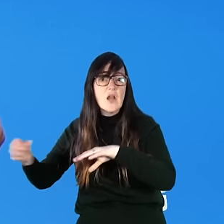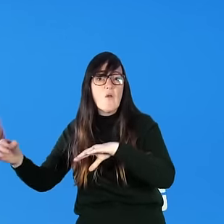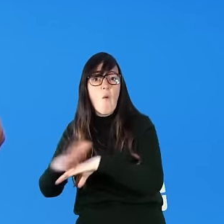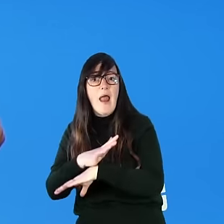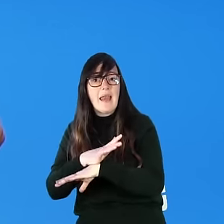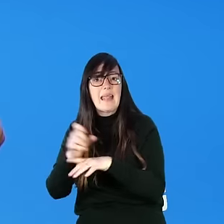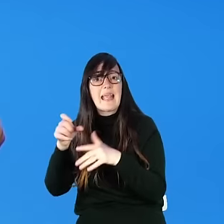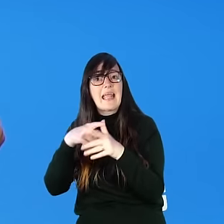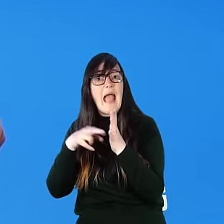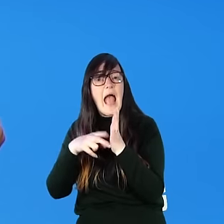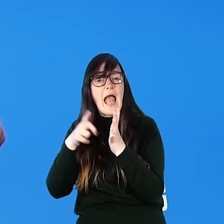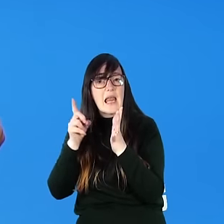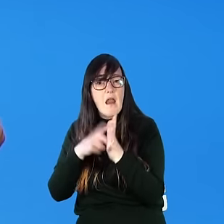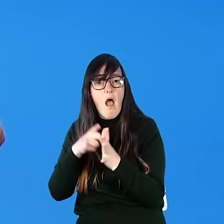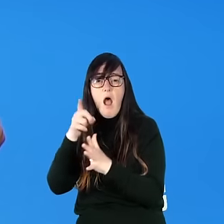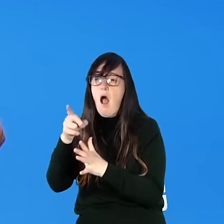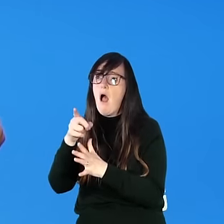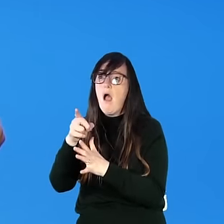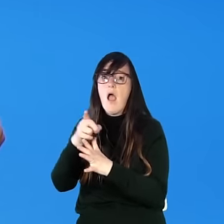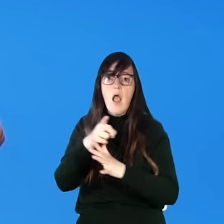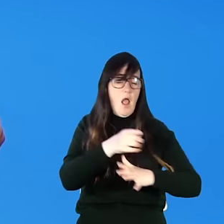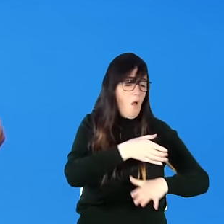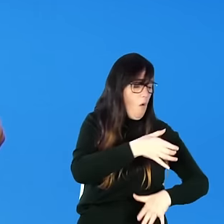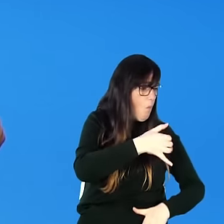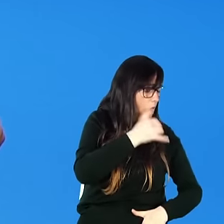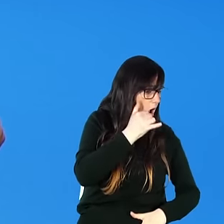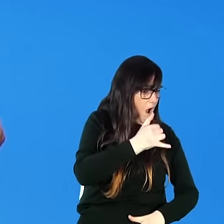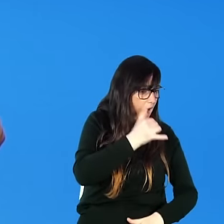Jesus is leaving the best to last.